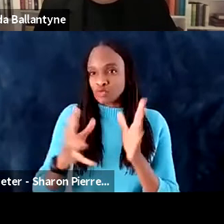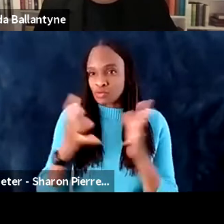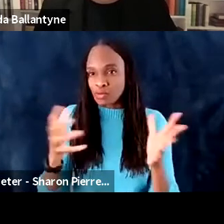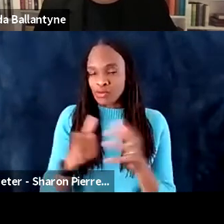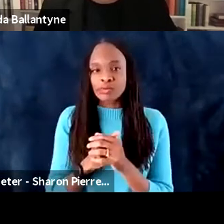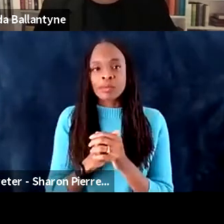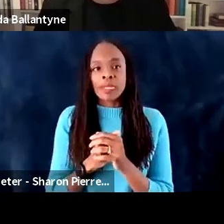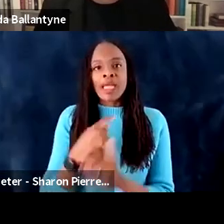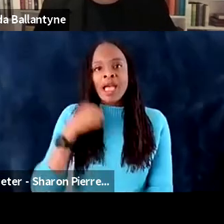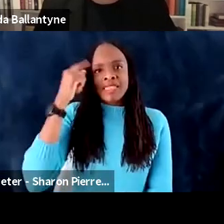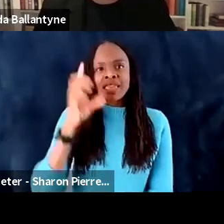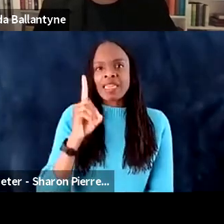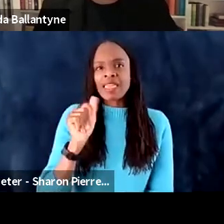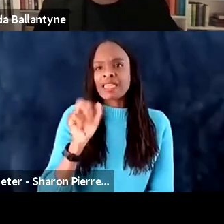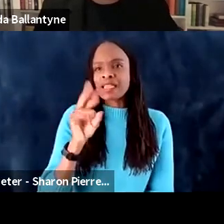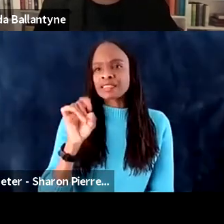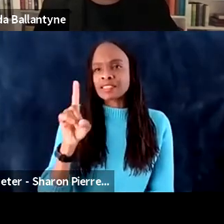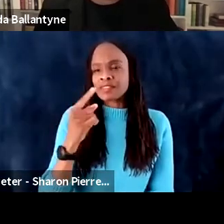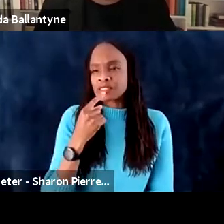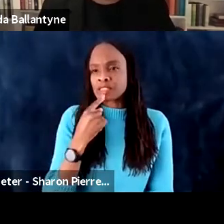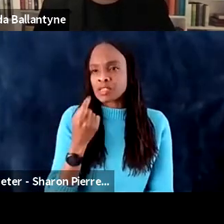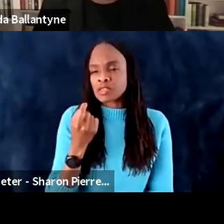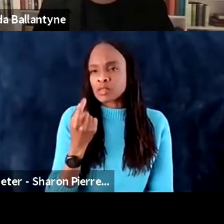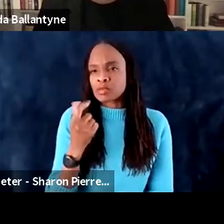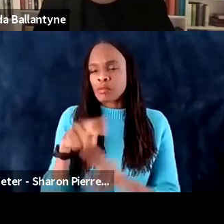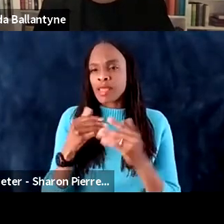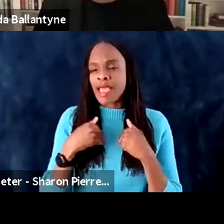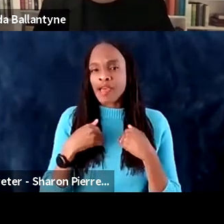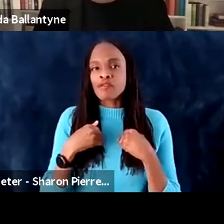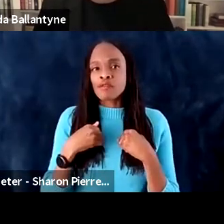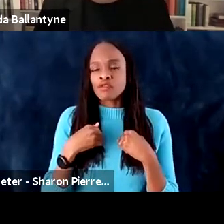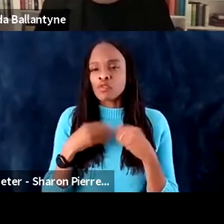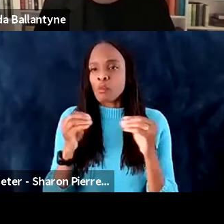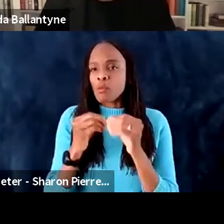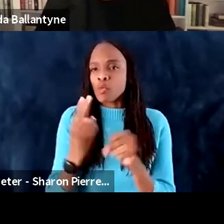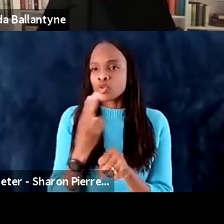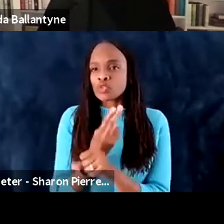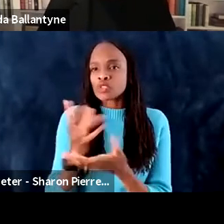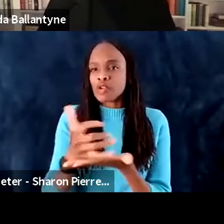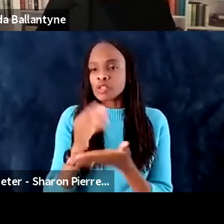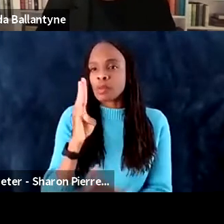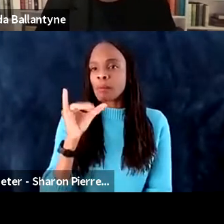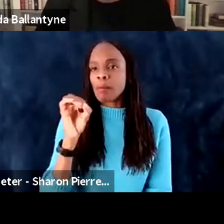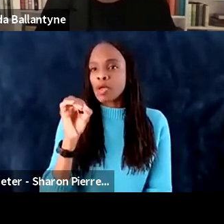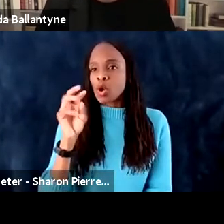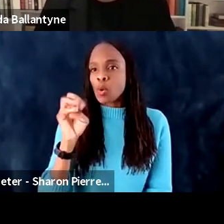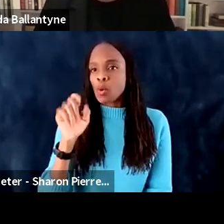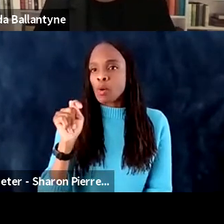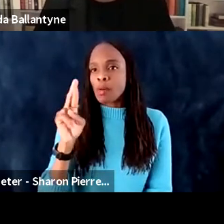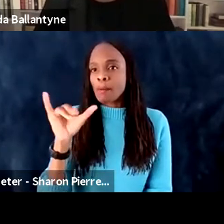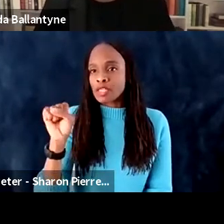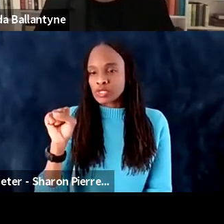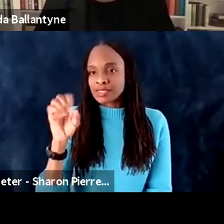have touched a little bit on it, but there is also a growing use of collection of biometric data on